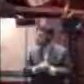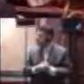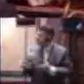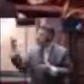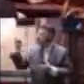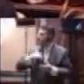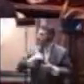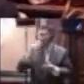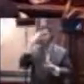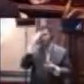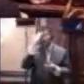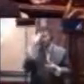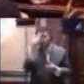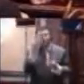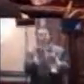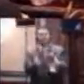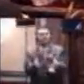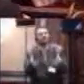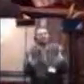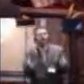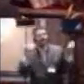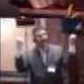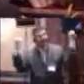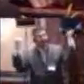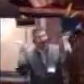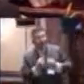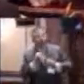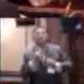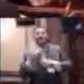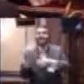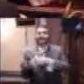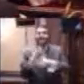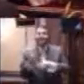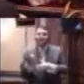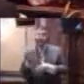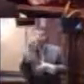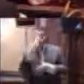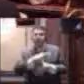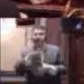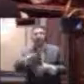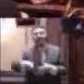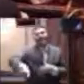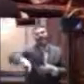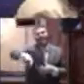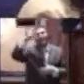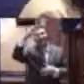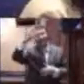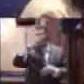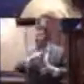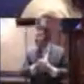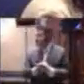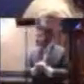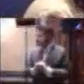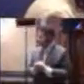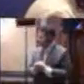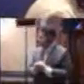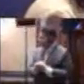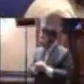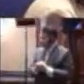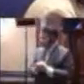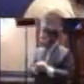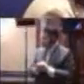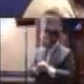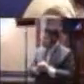Thank you. Thanks very much for the question, and I'd also just like to make a few broader